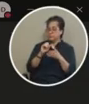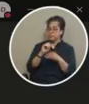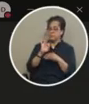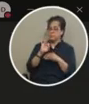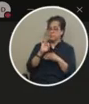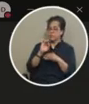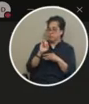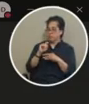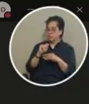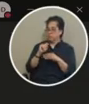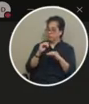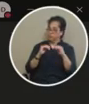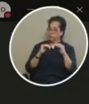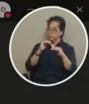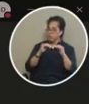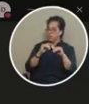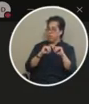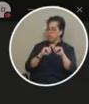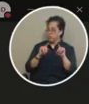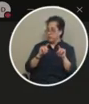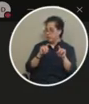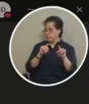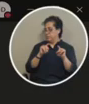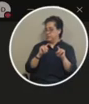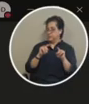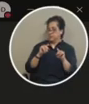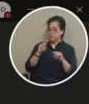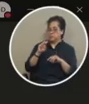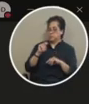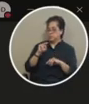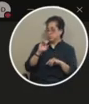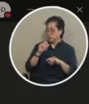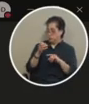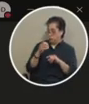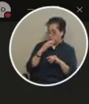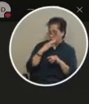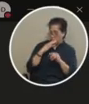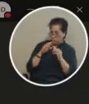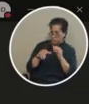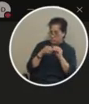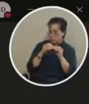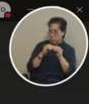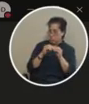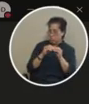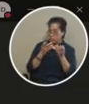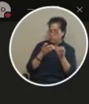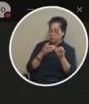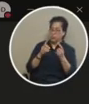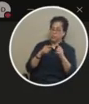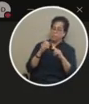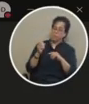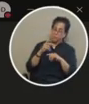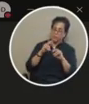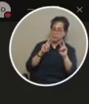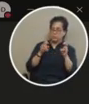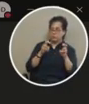of the impact. But I'll let Monica, if she wants to chime in, to talk about when those routes may be readjusted back to normal.